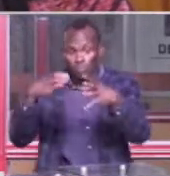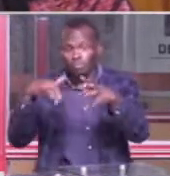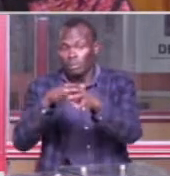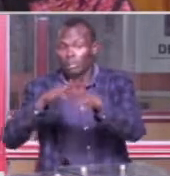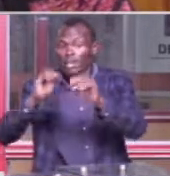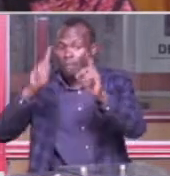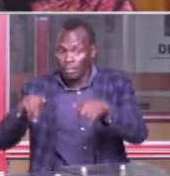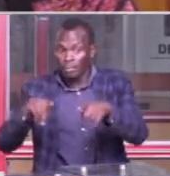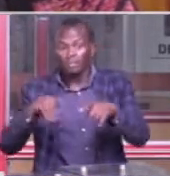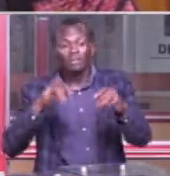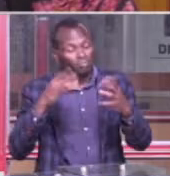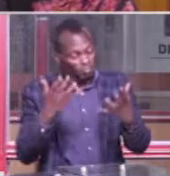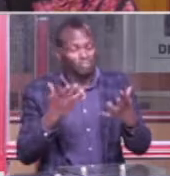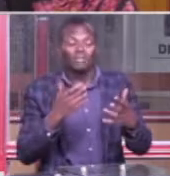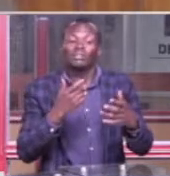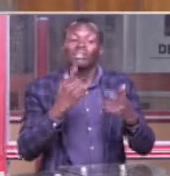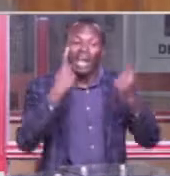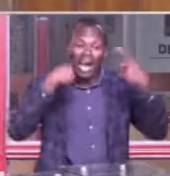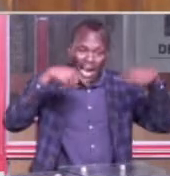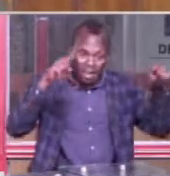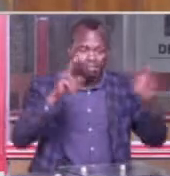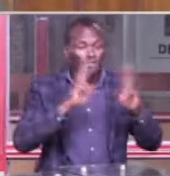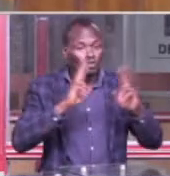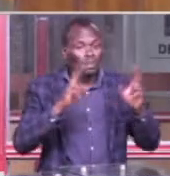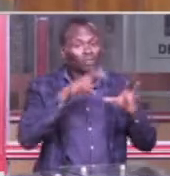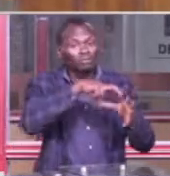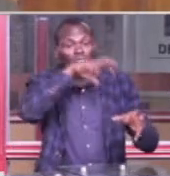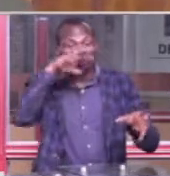singa munnaabwe Anite attibwa. We are ready to resign